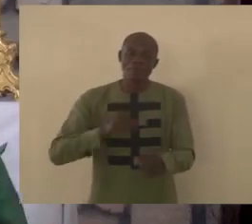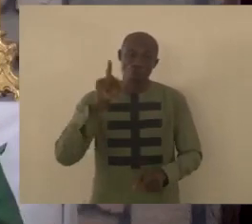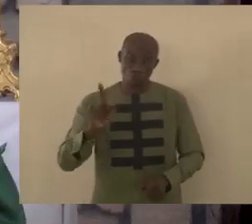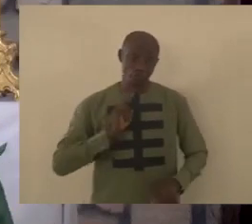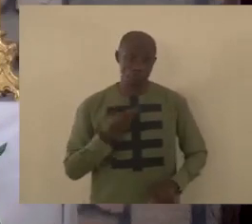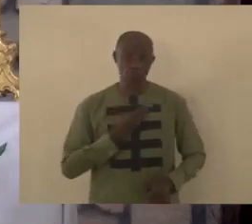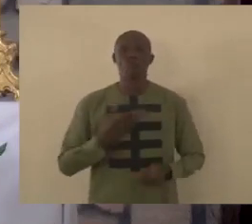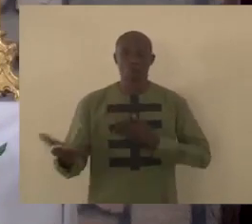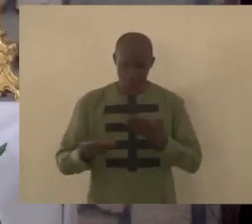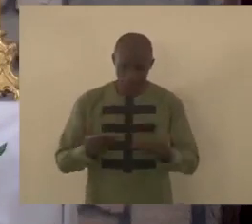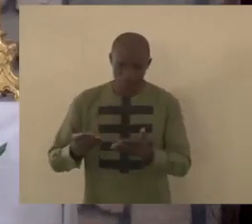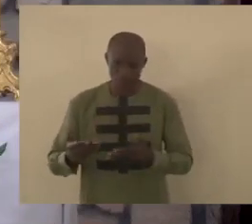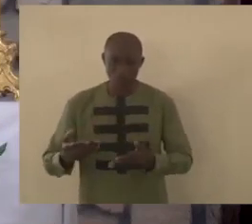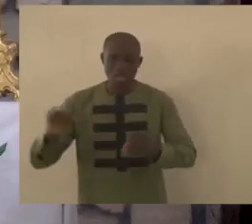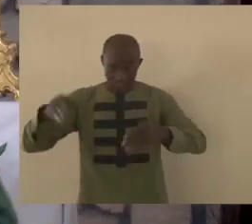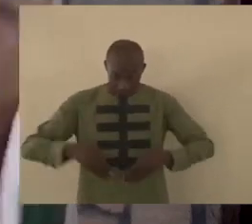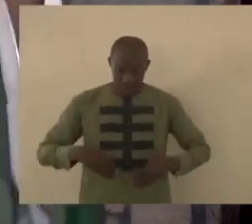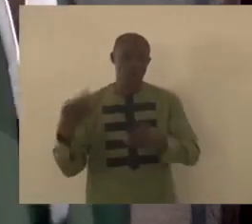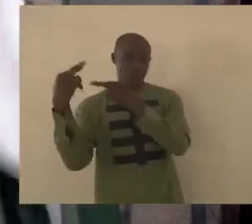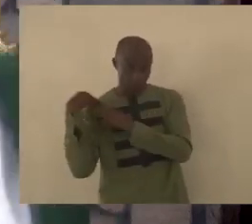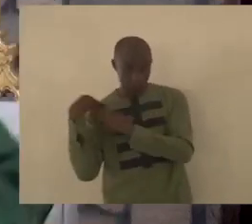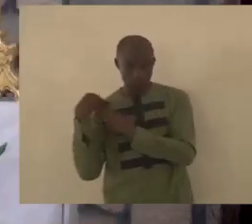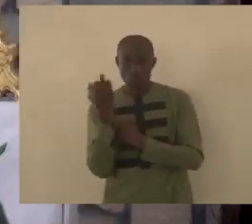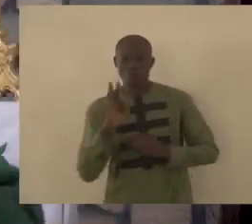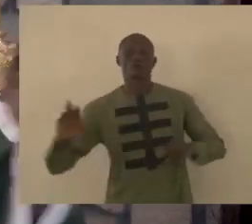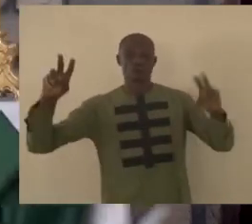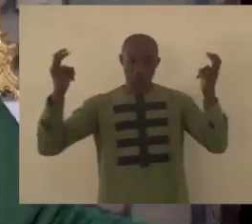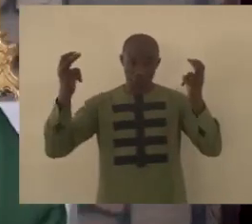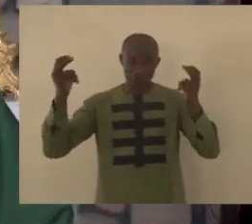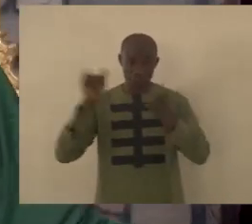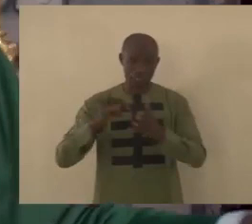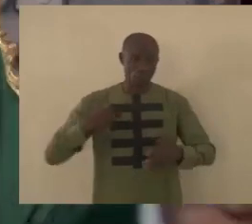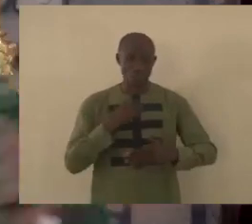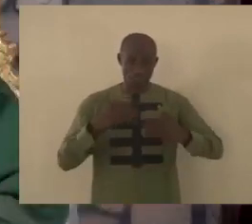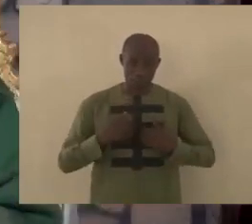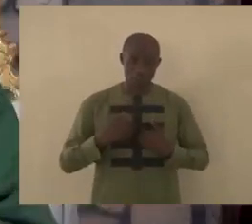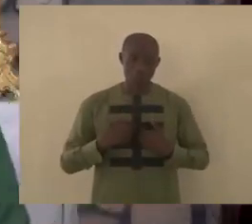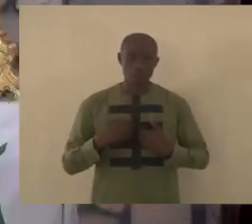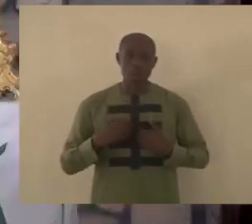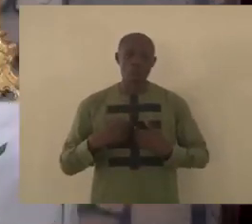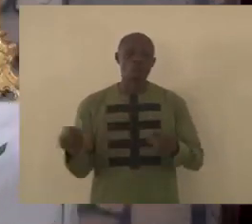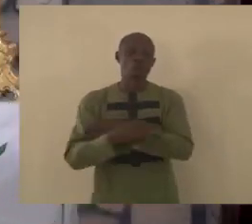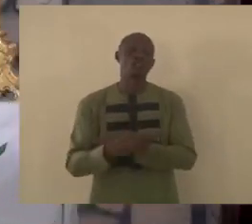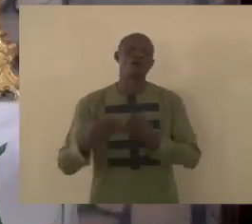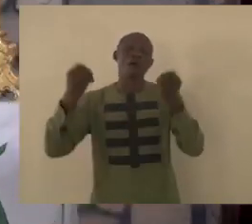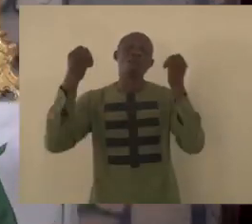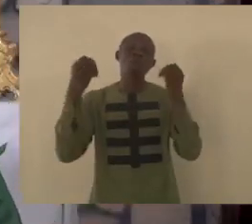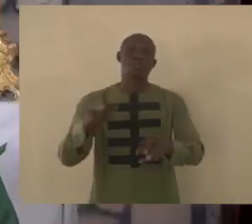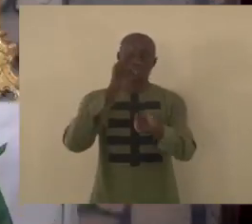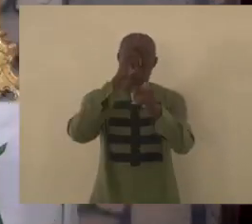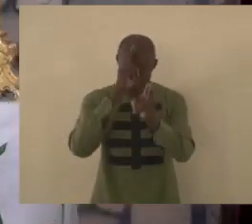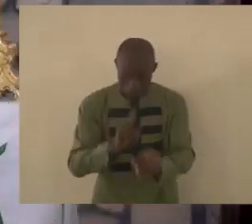if each of us will serve, will accept the responsibility of the title that we parade around, today we have